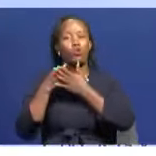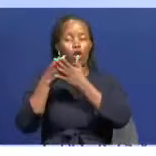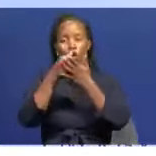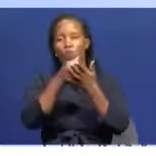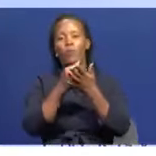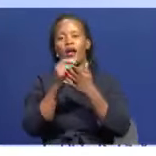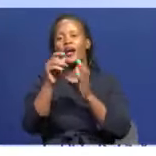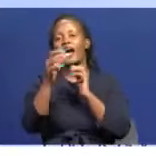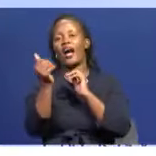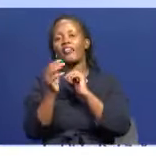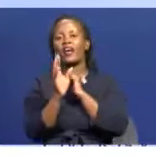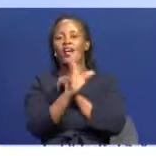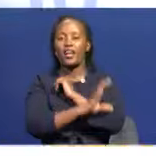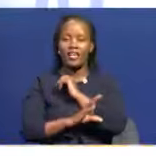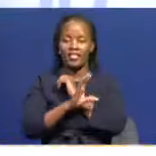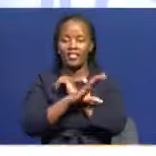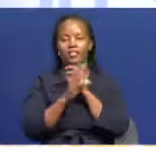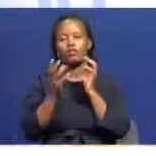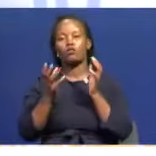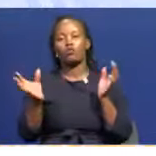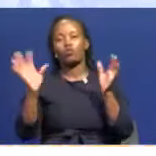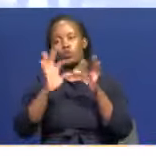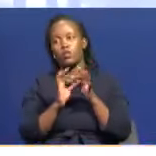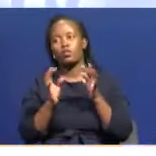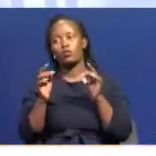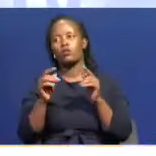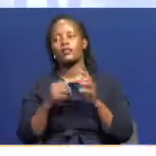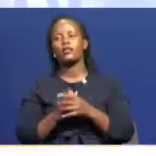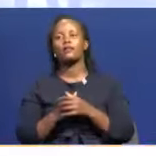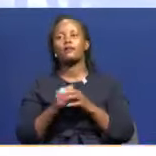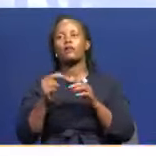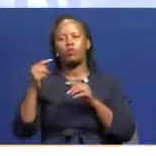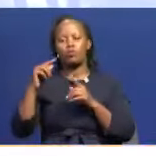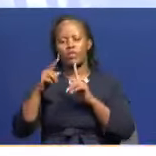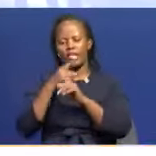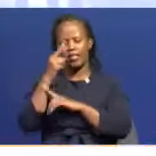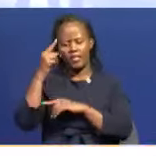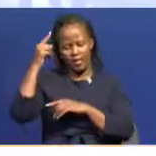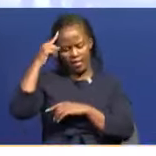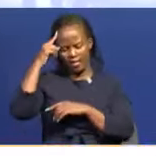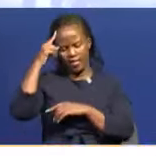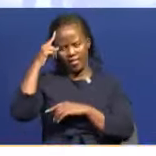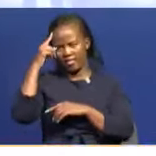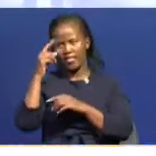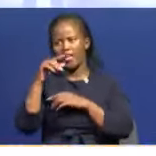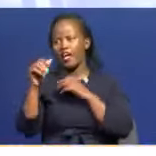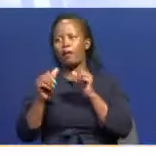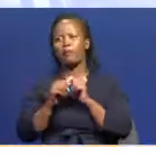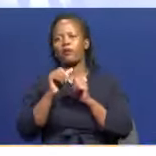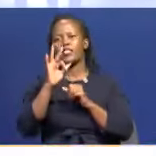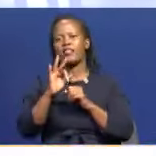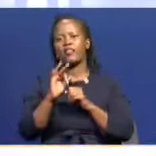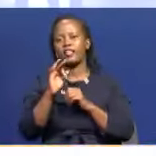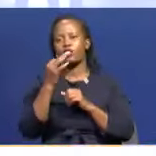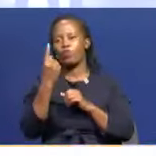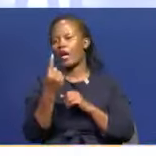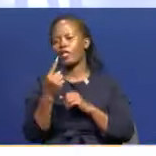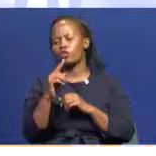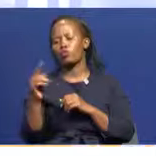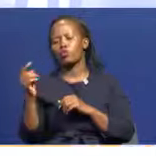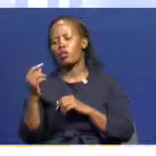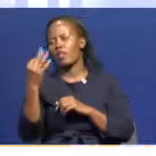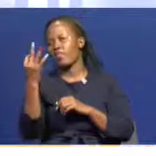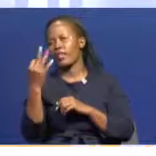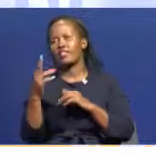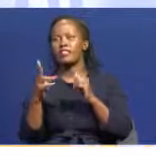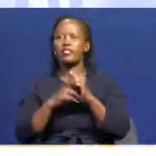countries to come in this conversation. We start to think about anywhere between 31 to 37% of greenhouse